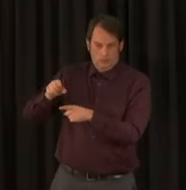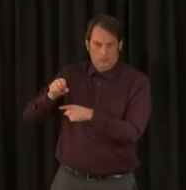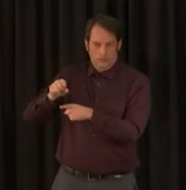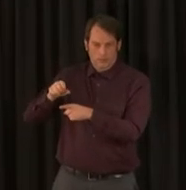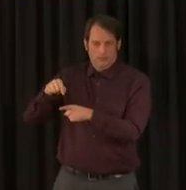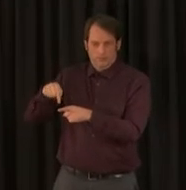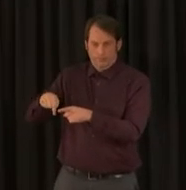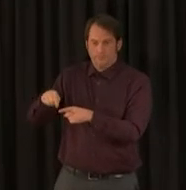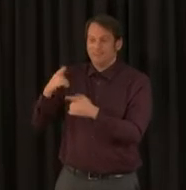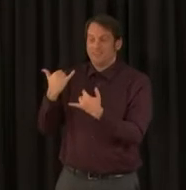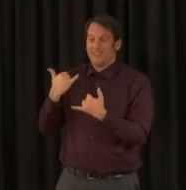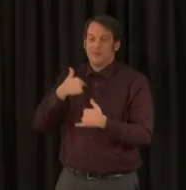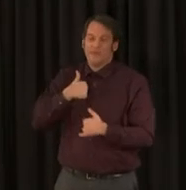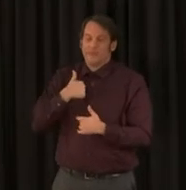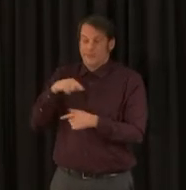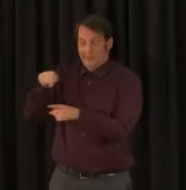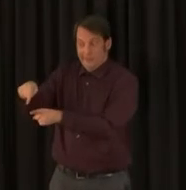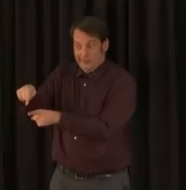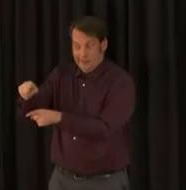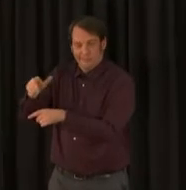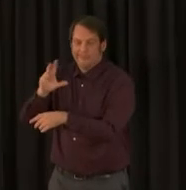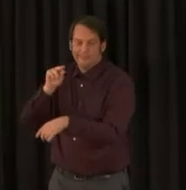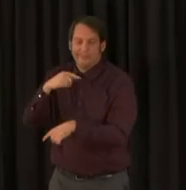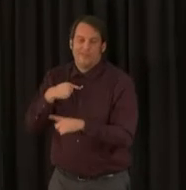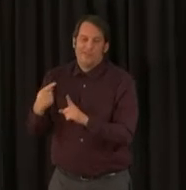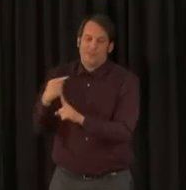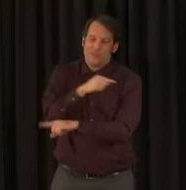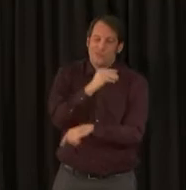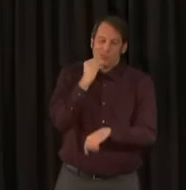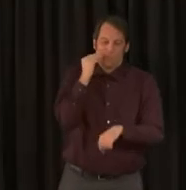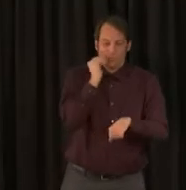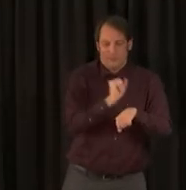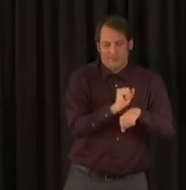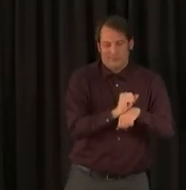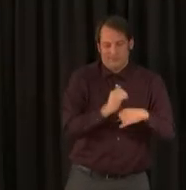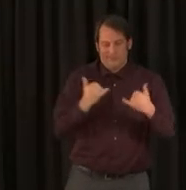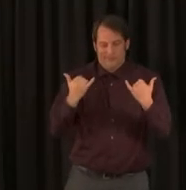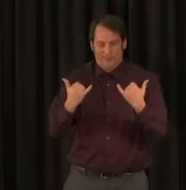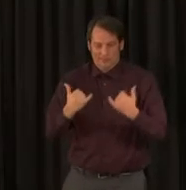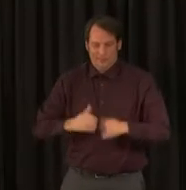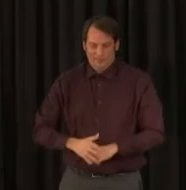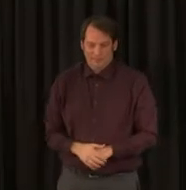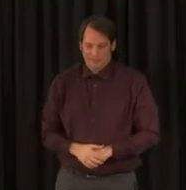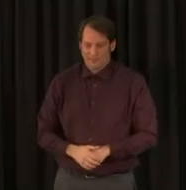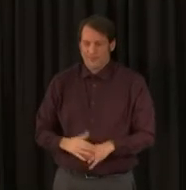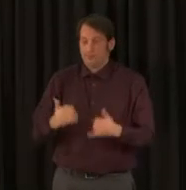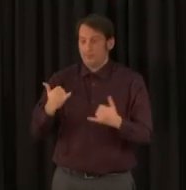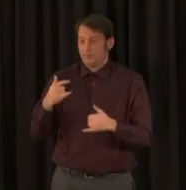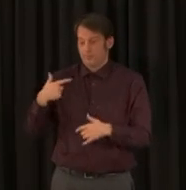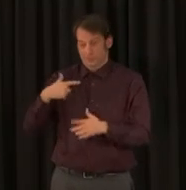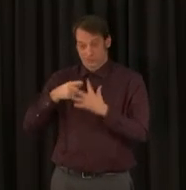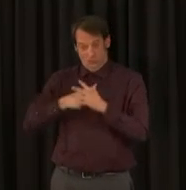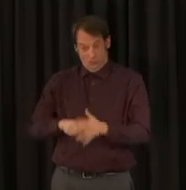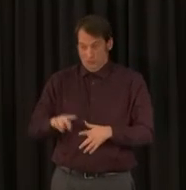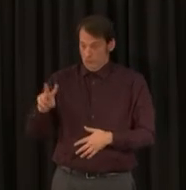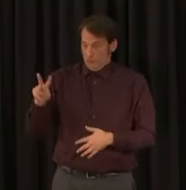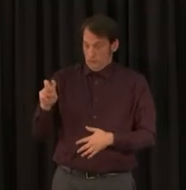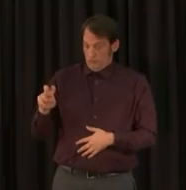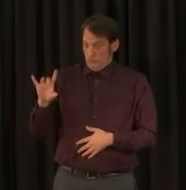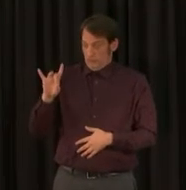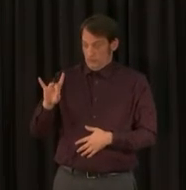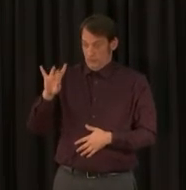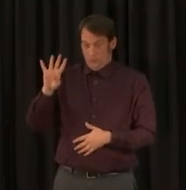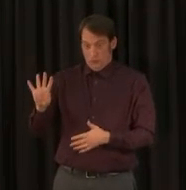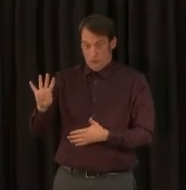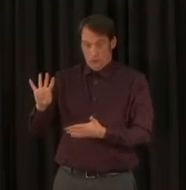And I want to state from the onset, there was $284 billion approved.